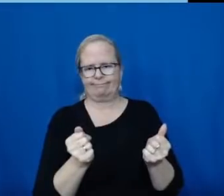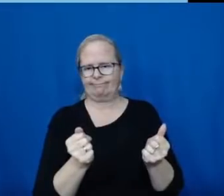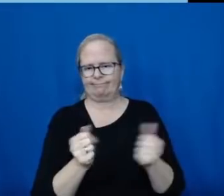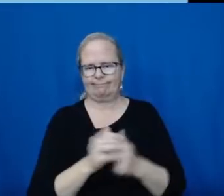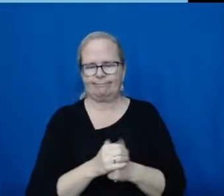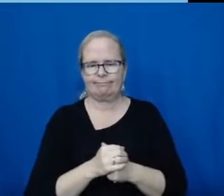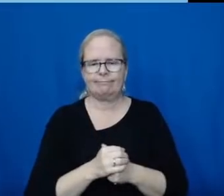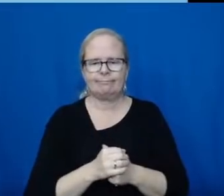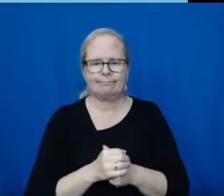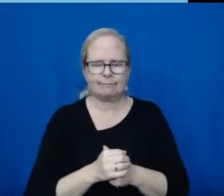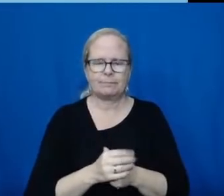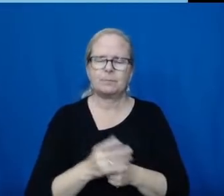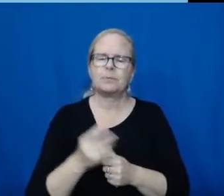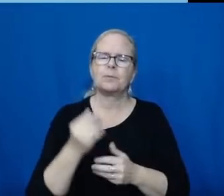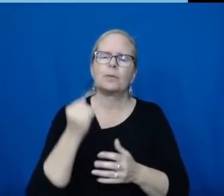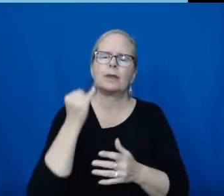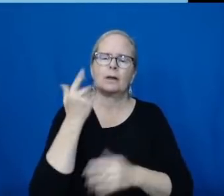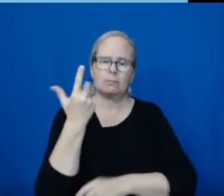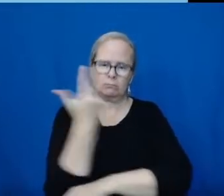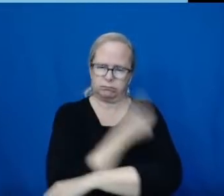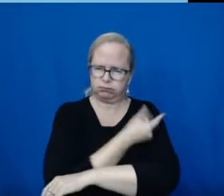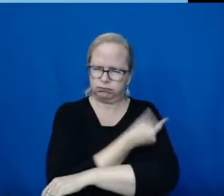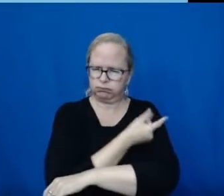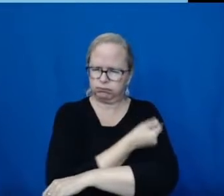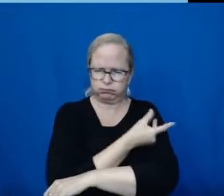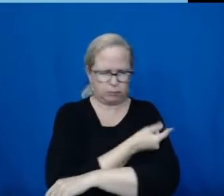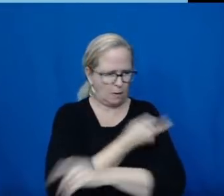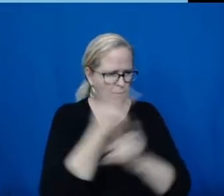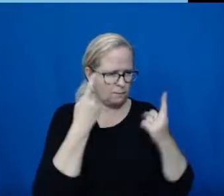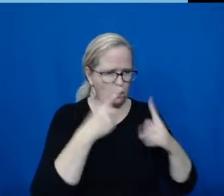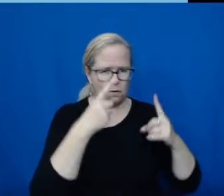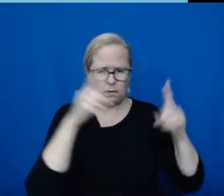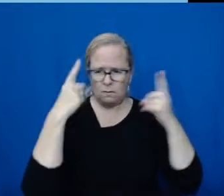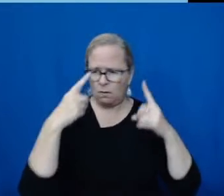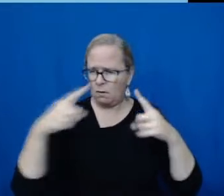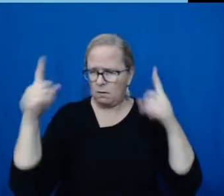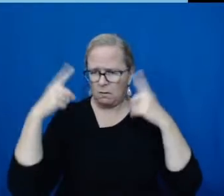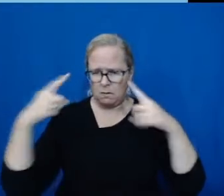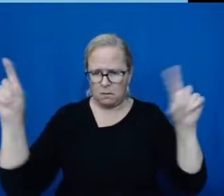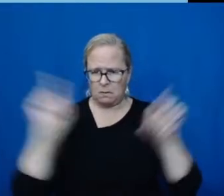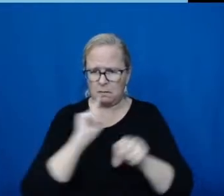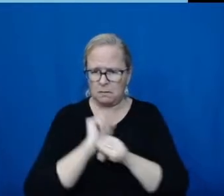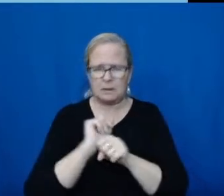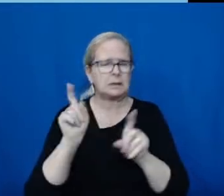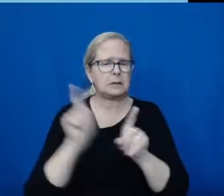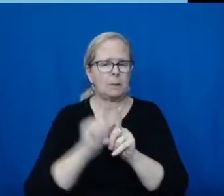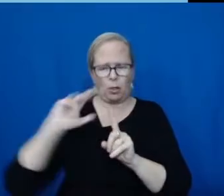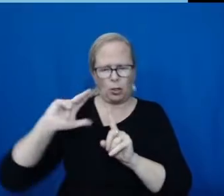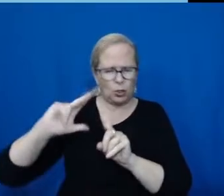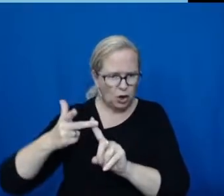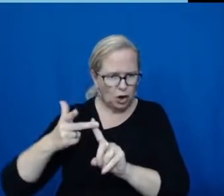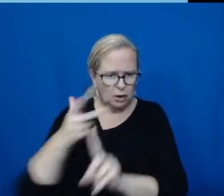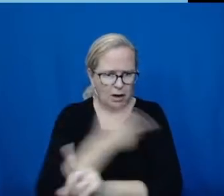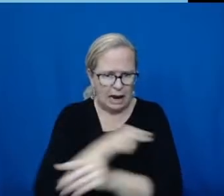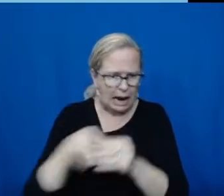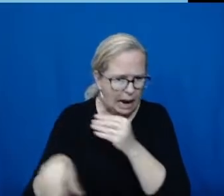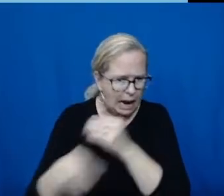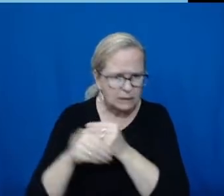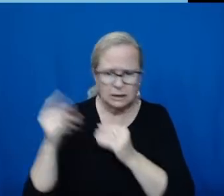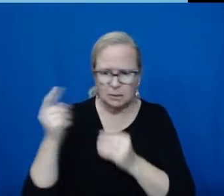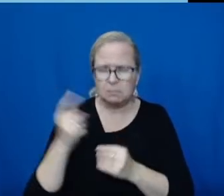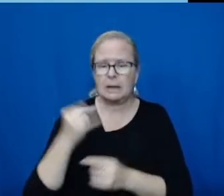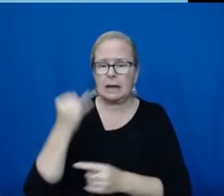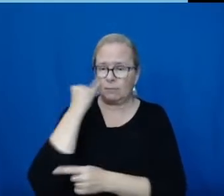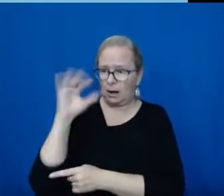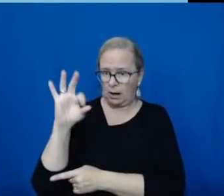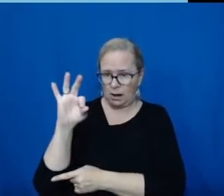give sterilizing immunity, and 90% total population vaccinated, then we could reach herd immunity. But then and only then we could reach the